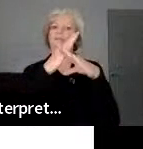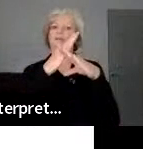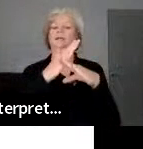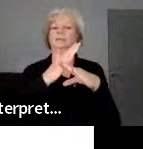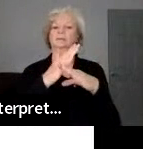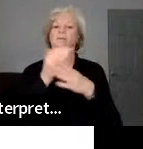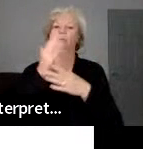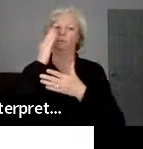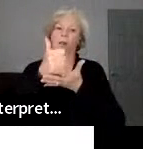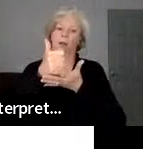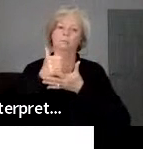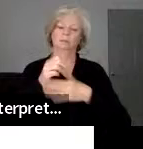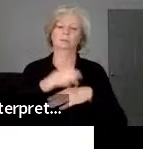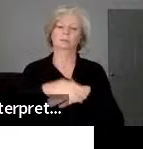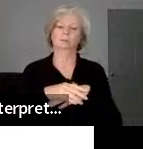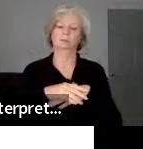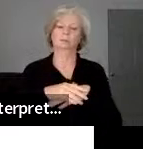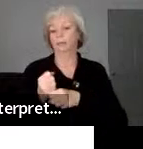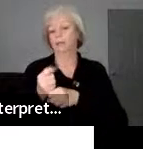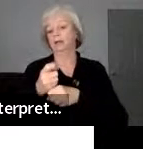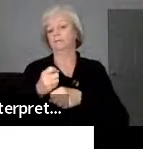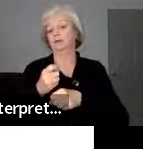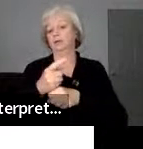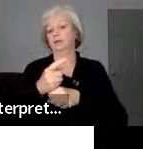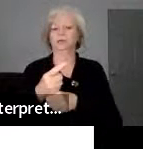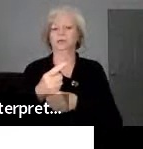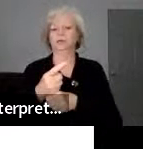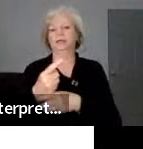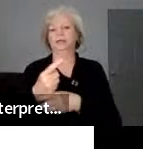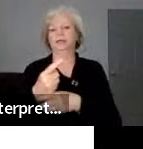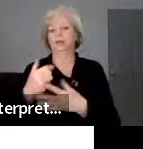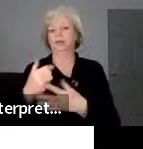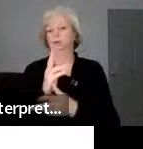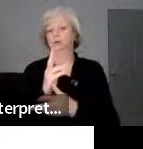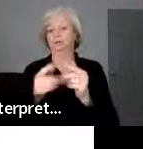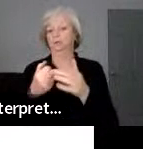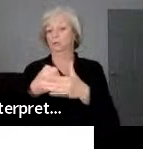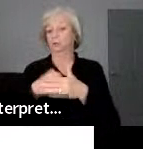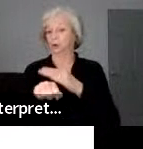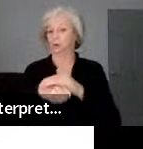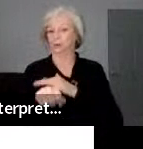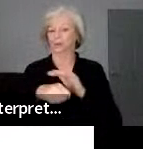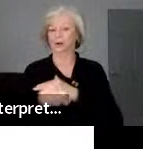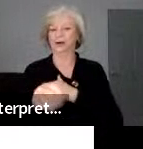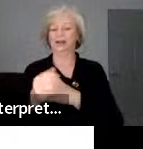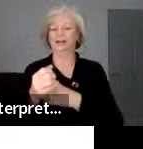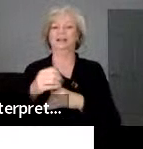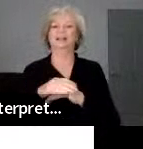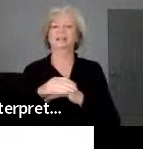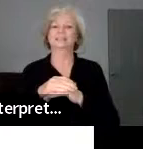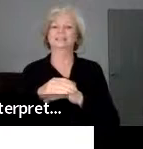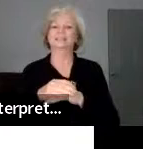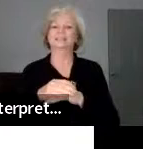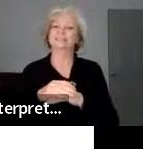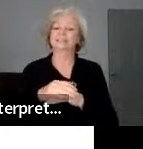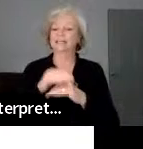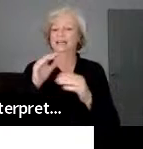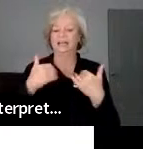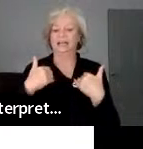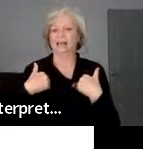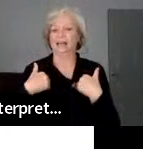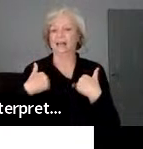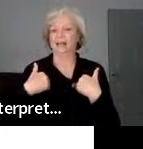year a new group of human beings gets added to the population that don't really have much immunity to anything. So there'll